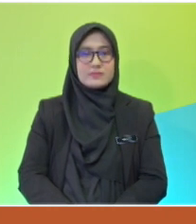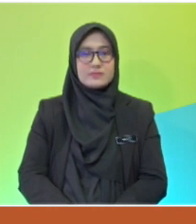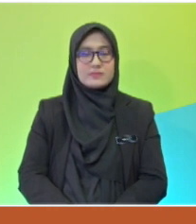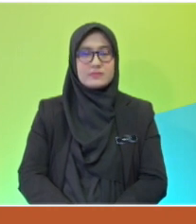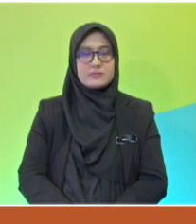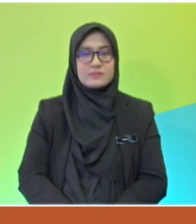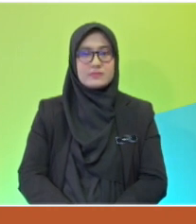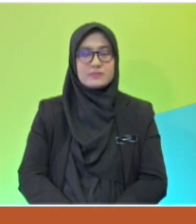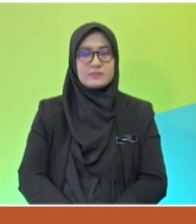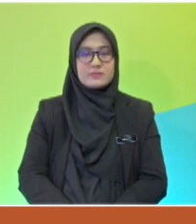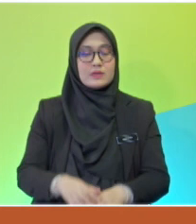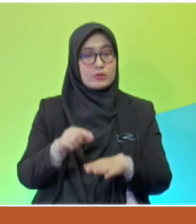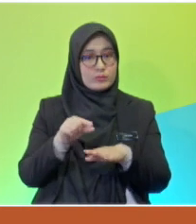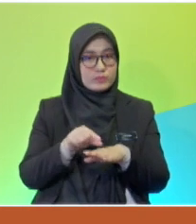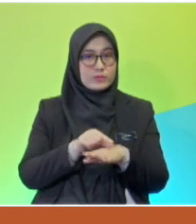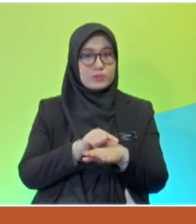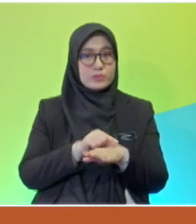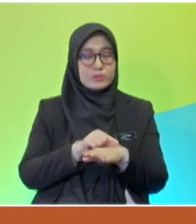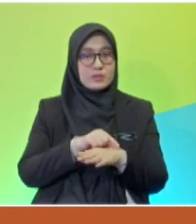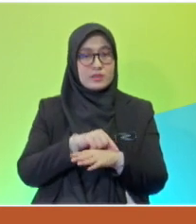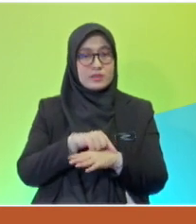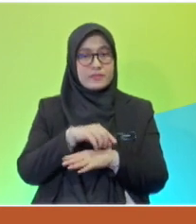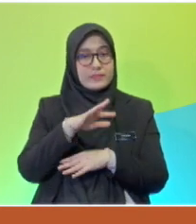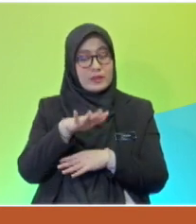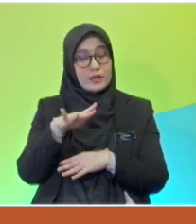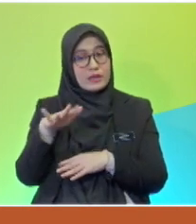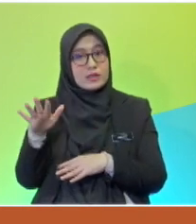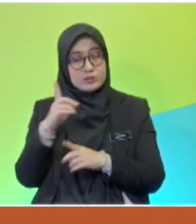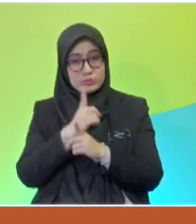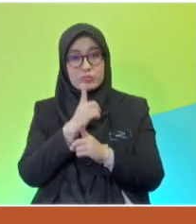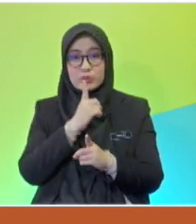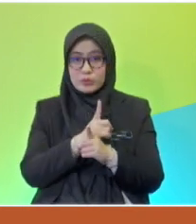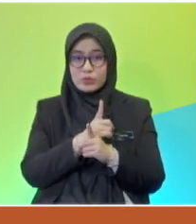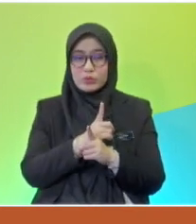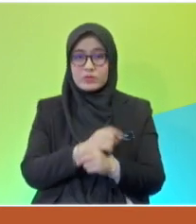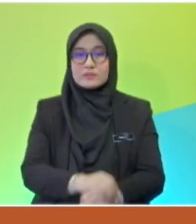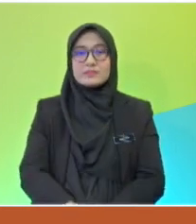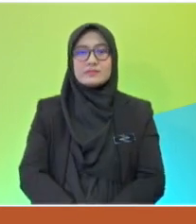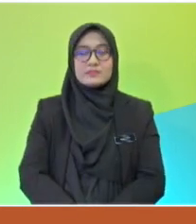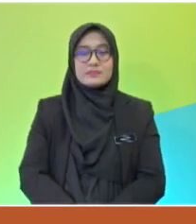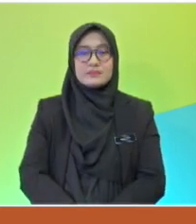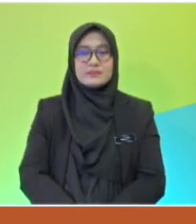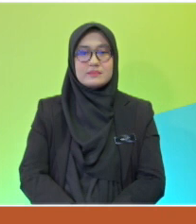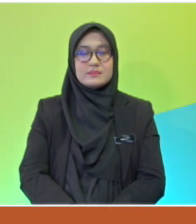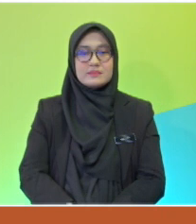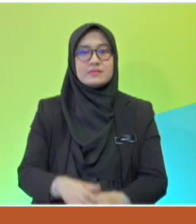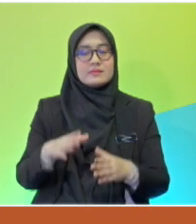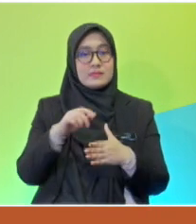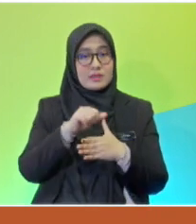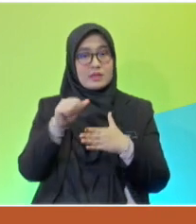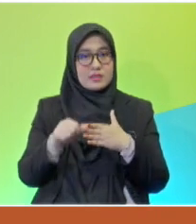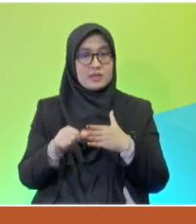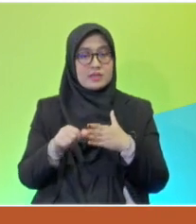registers appropriately, spelling must be accurate with reasonable accuracy. And the last one,